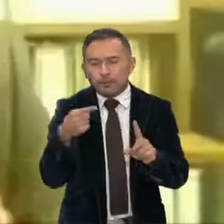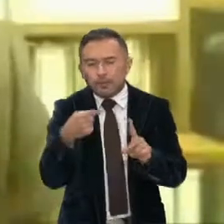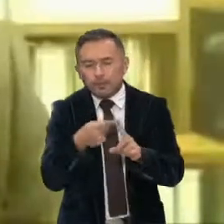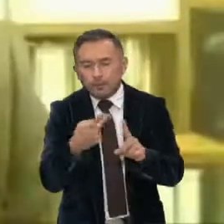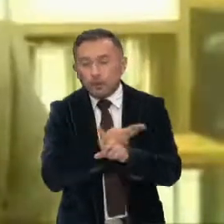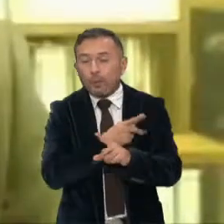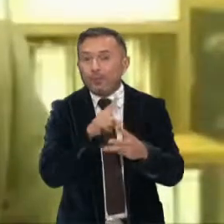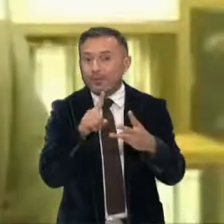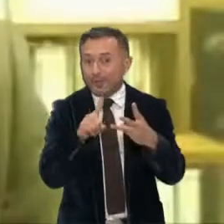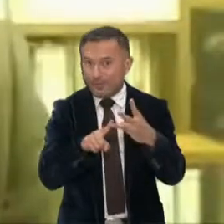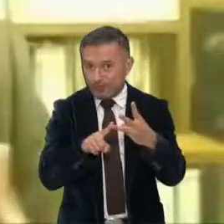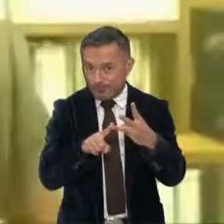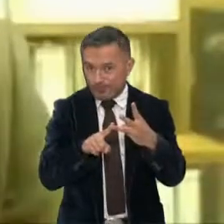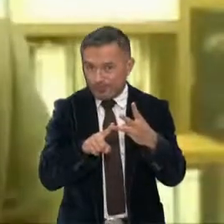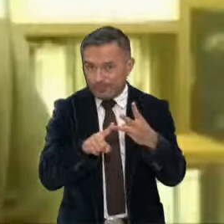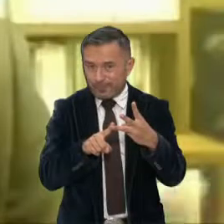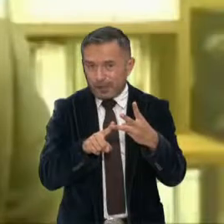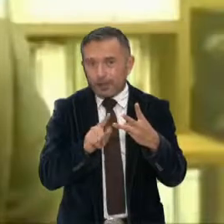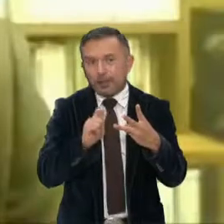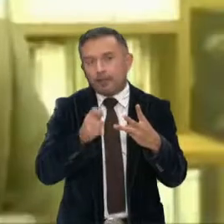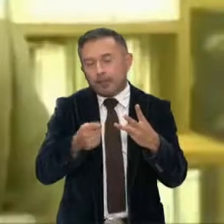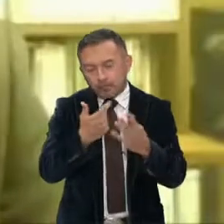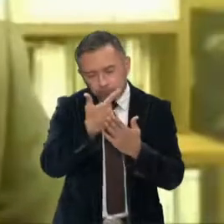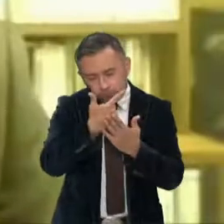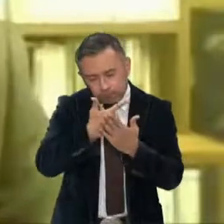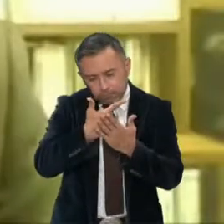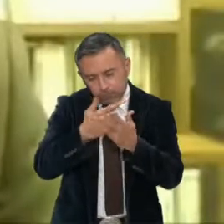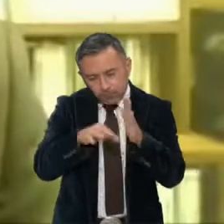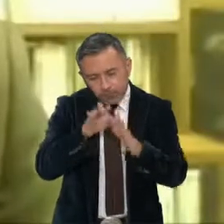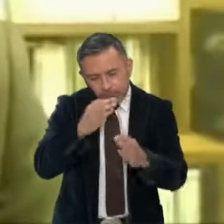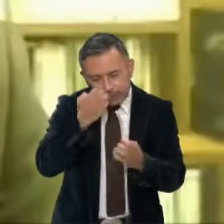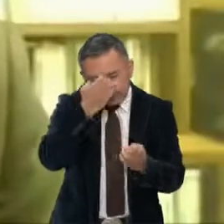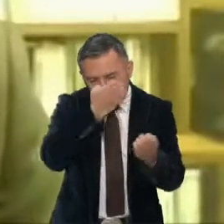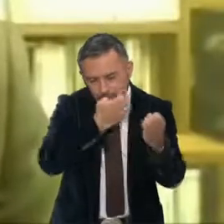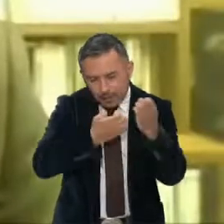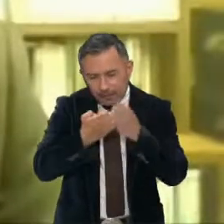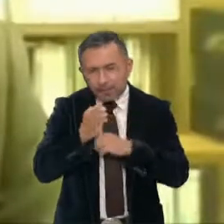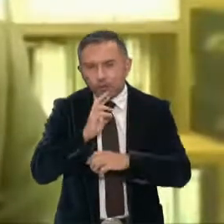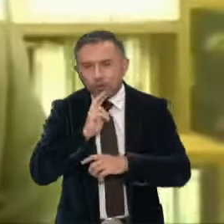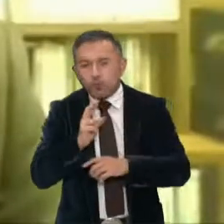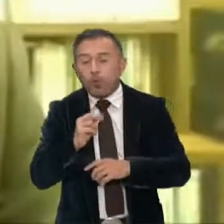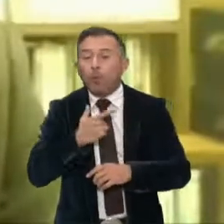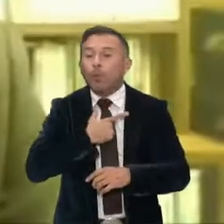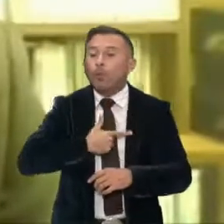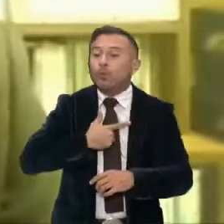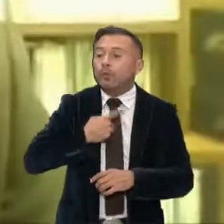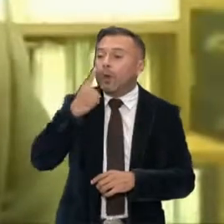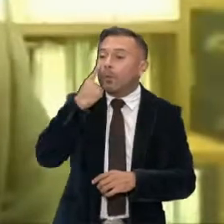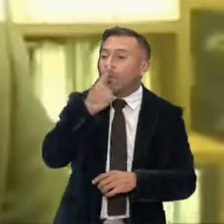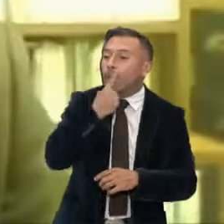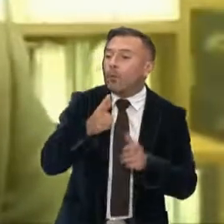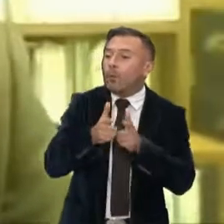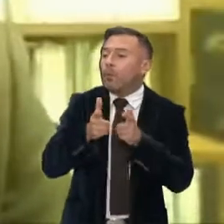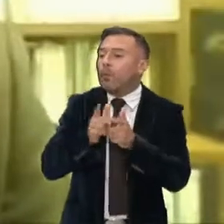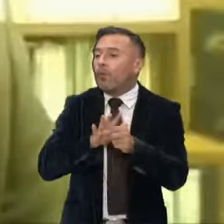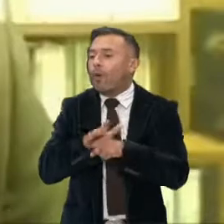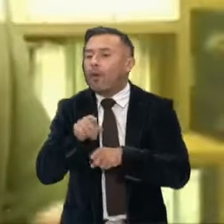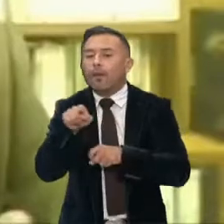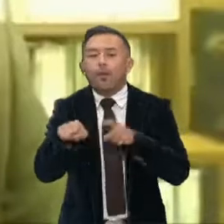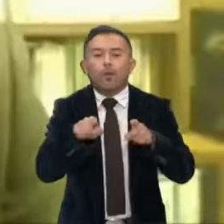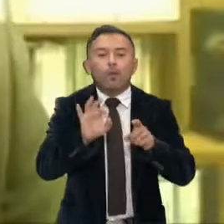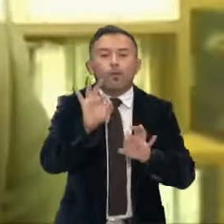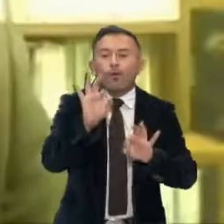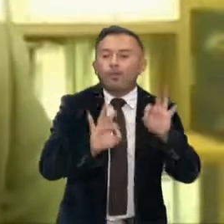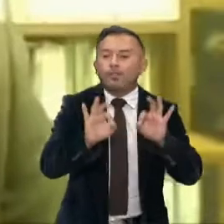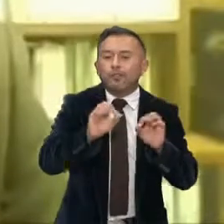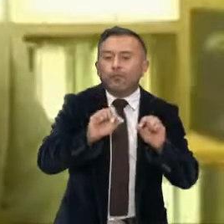of coronavirus. And in the third one, an analysis of the results, not from the standpoint of the distribution of the preferences, but